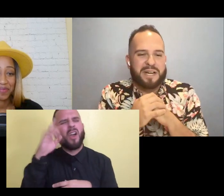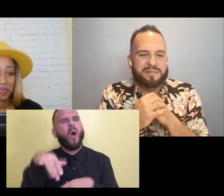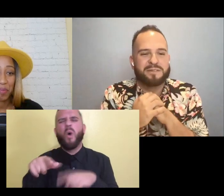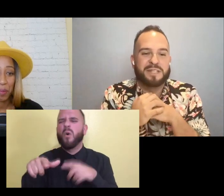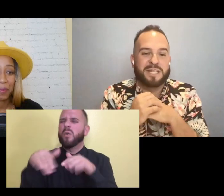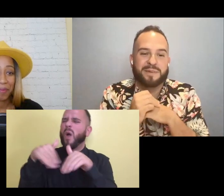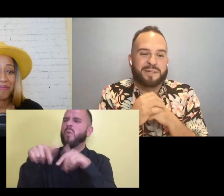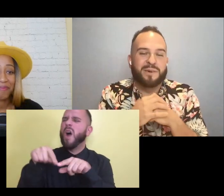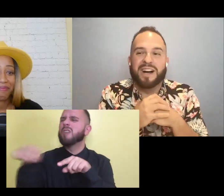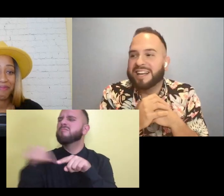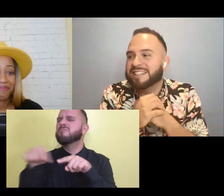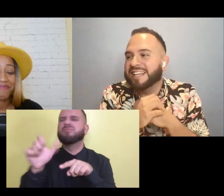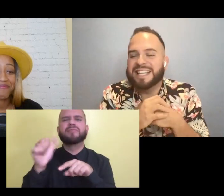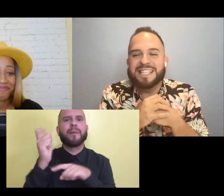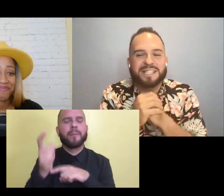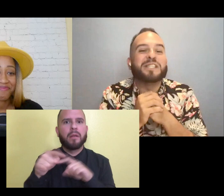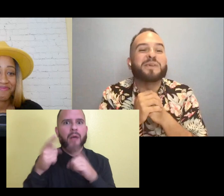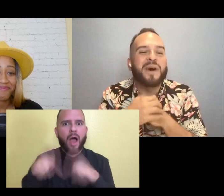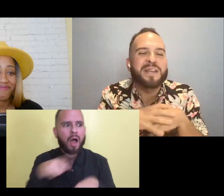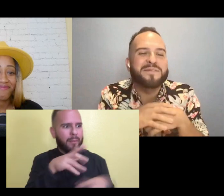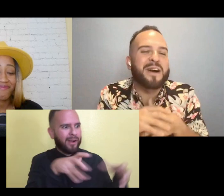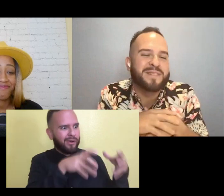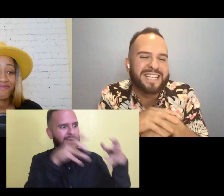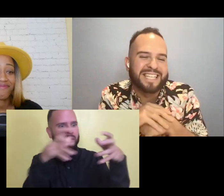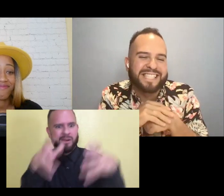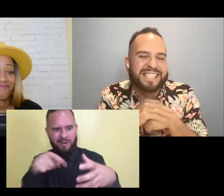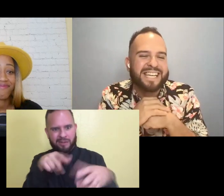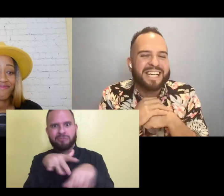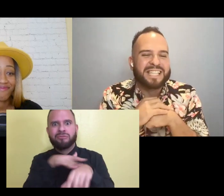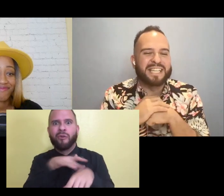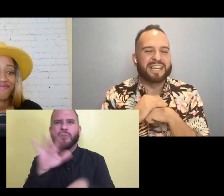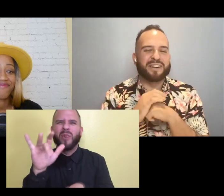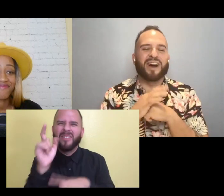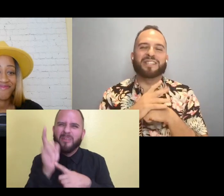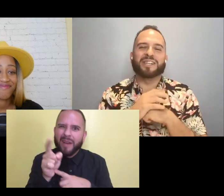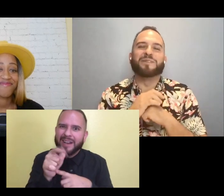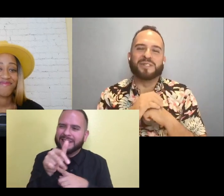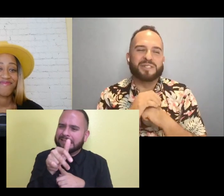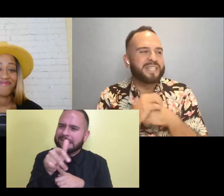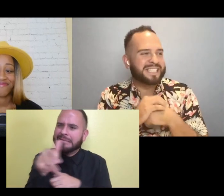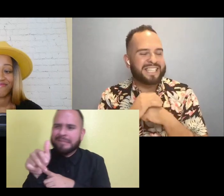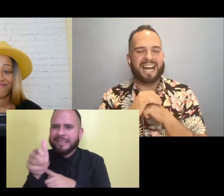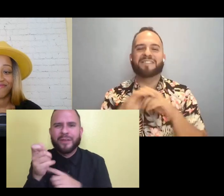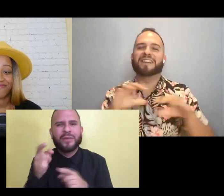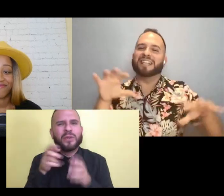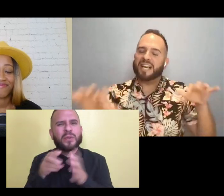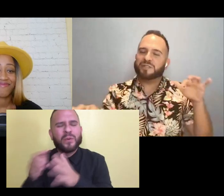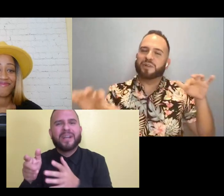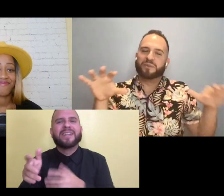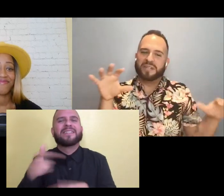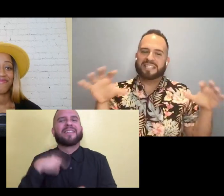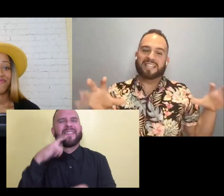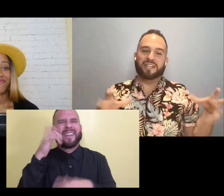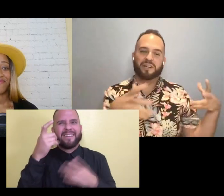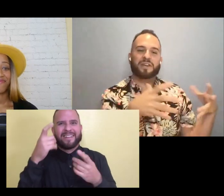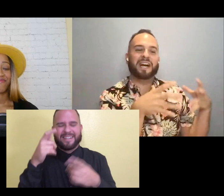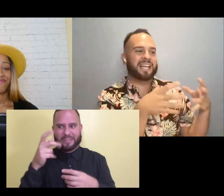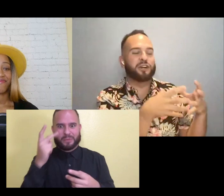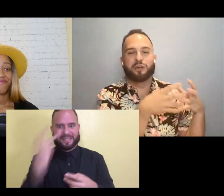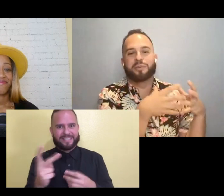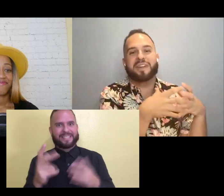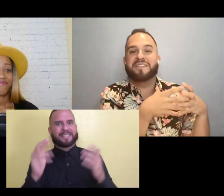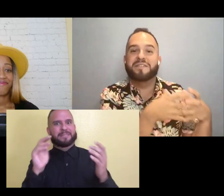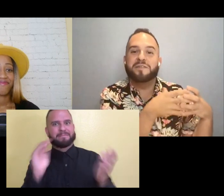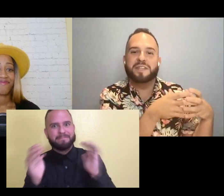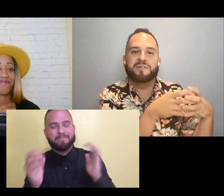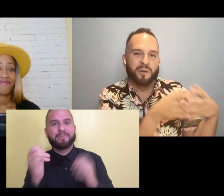walk or whatever, 15 minutes walk. And it's like, it takes them 25 minutes to get across a couple streets. And I feel like that's where you really see, if you got like